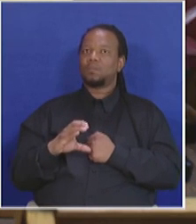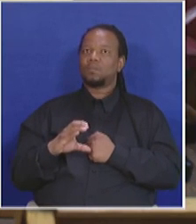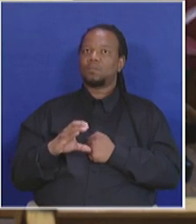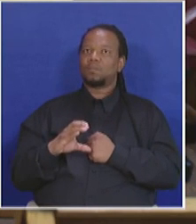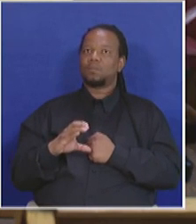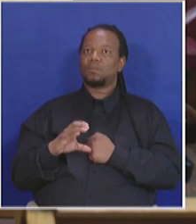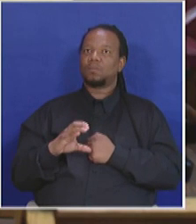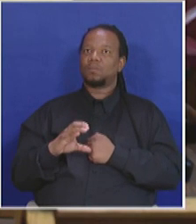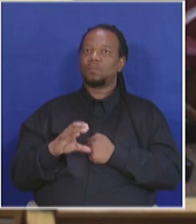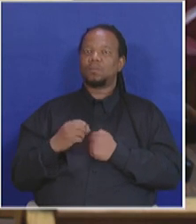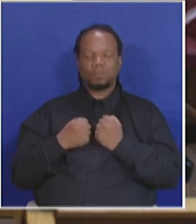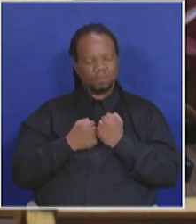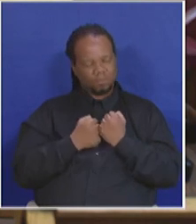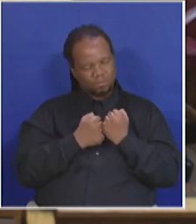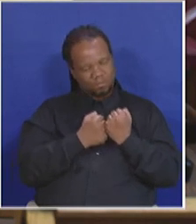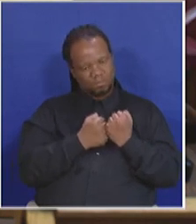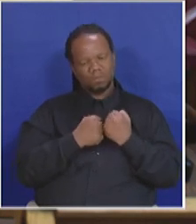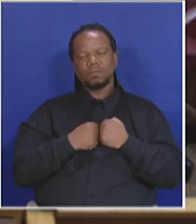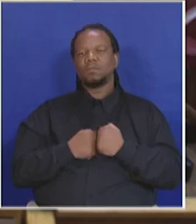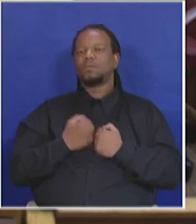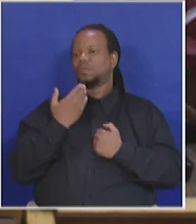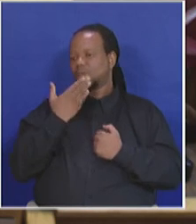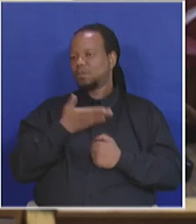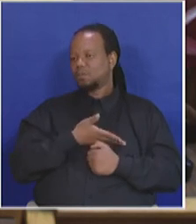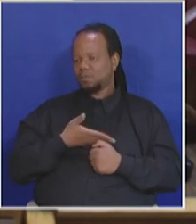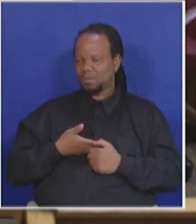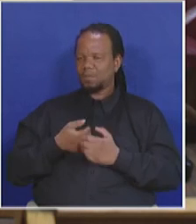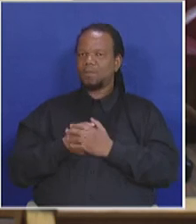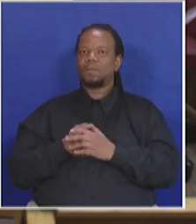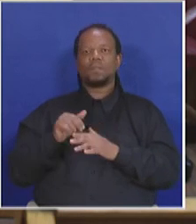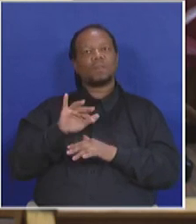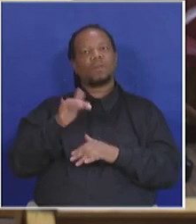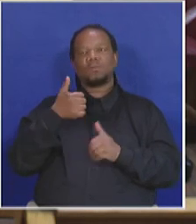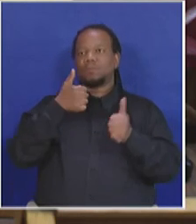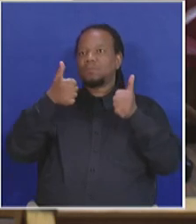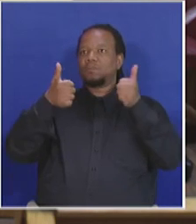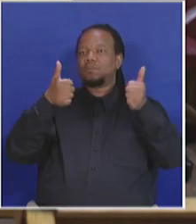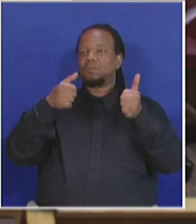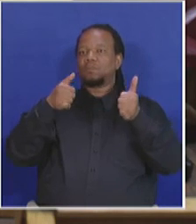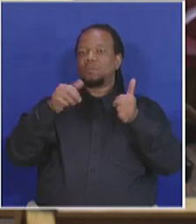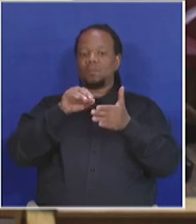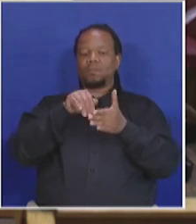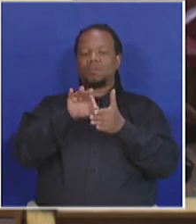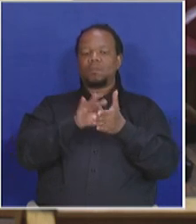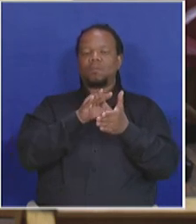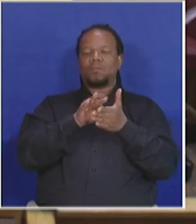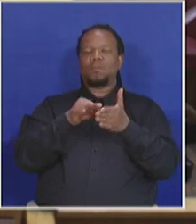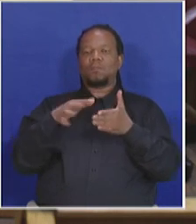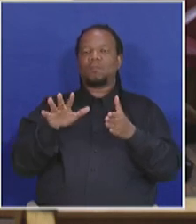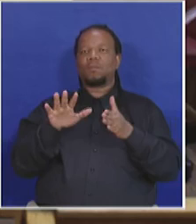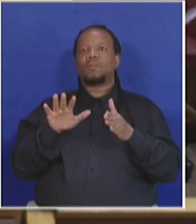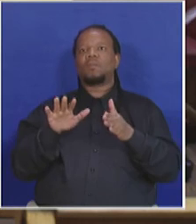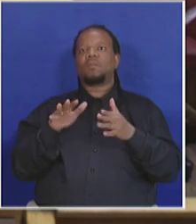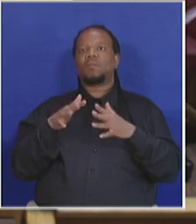The Western Cape is in favor. Thank you, ma'am. All heads of delegations have voted. There is